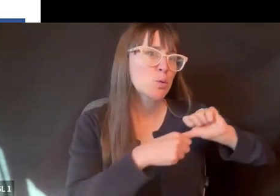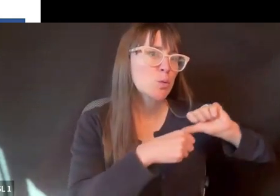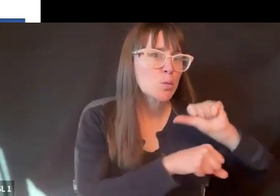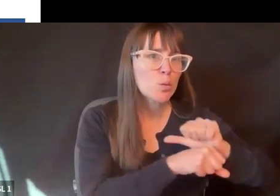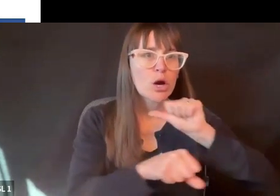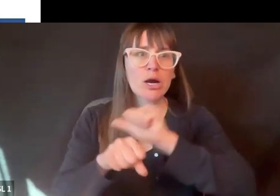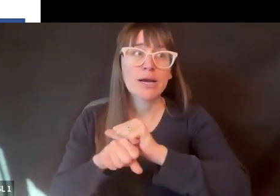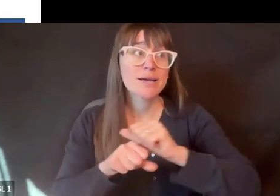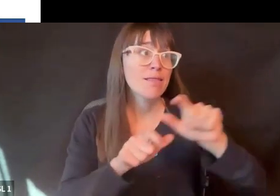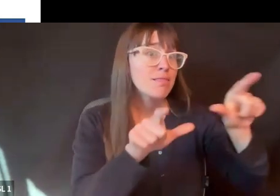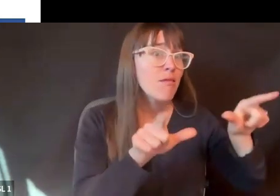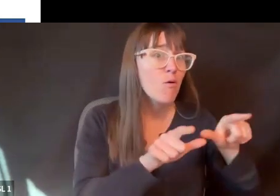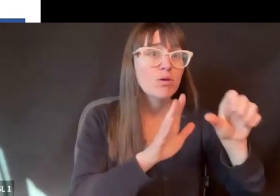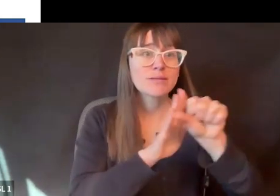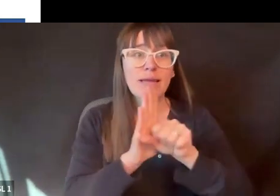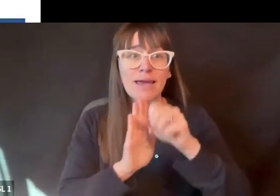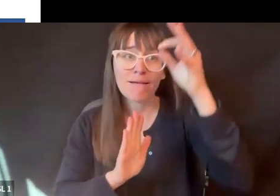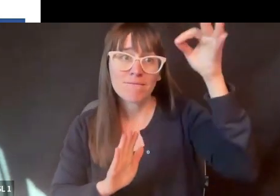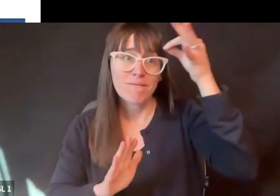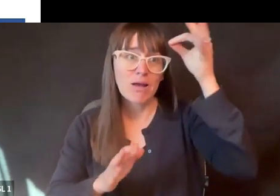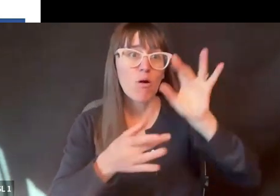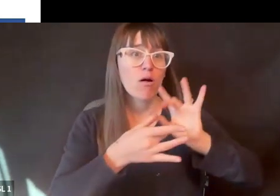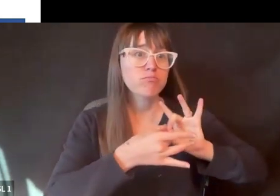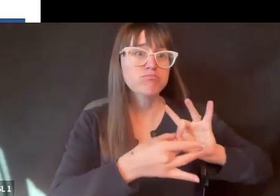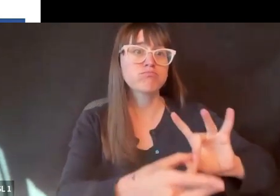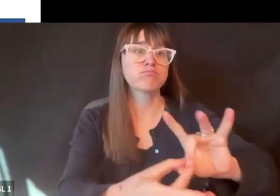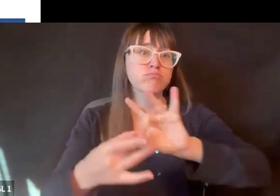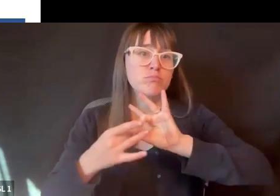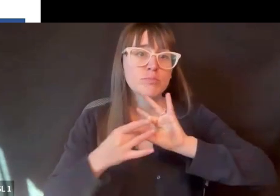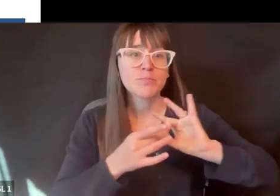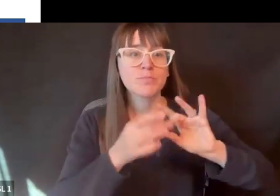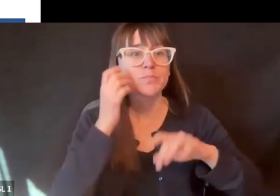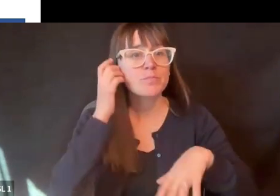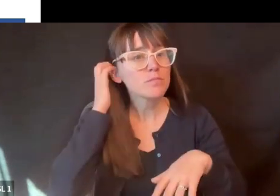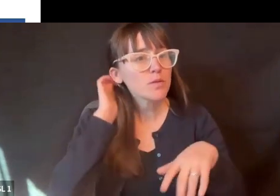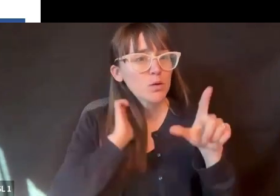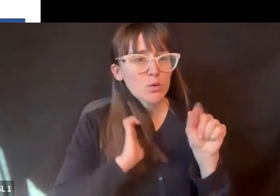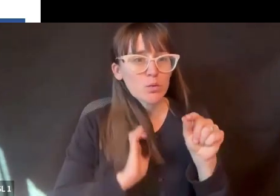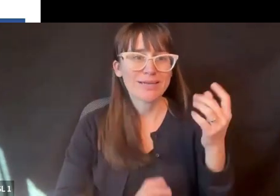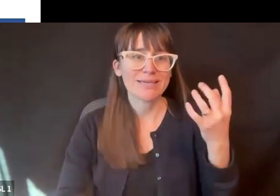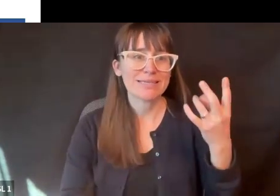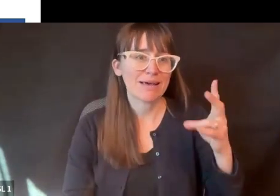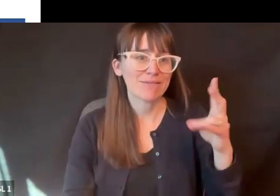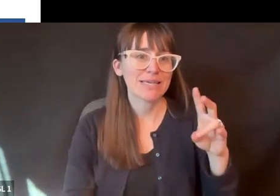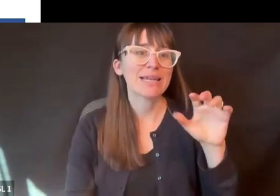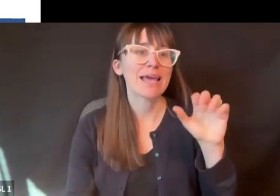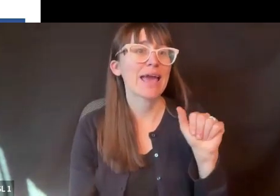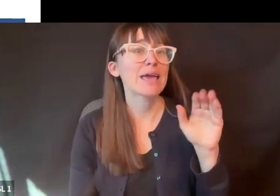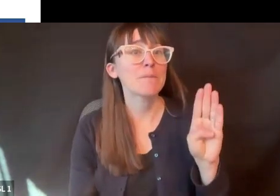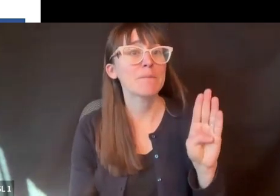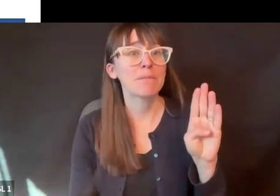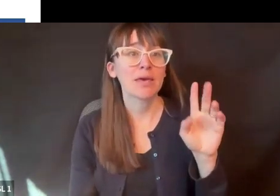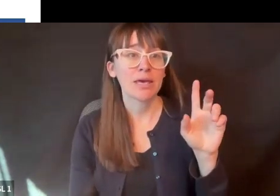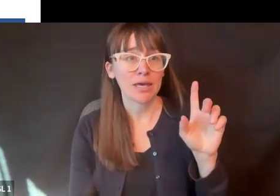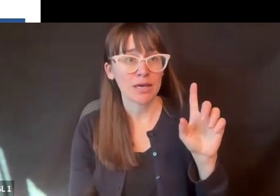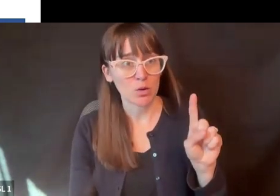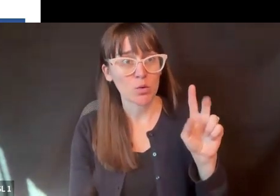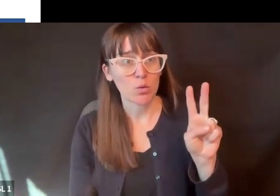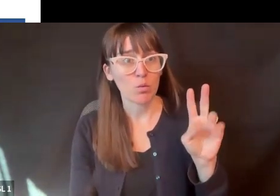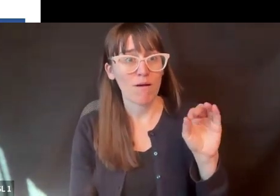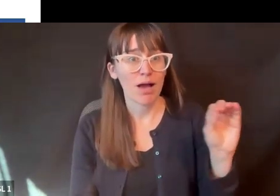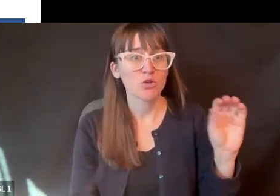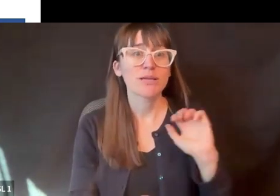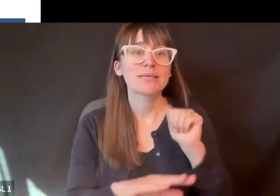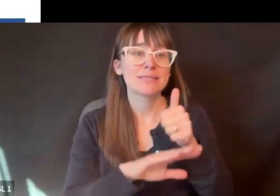efforts, federal, state, and local. In 2017, we had AB 1200, which actually established